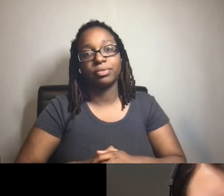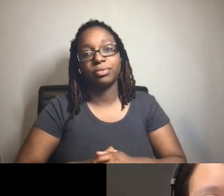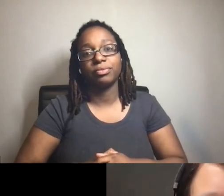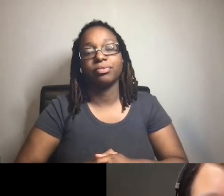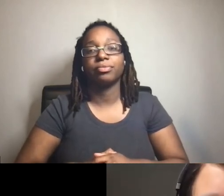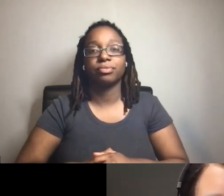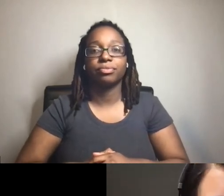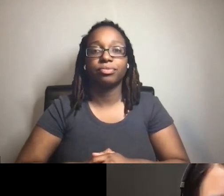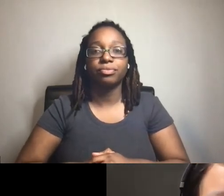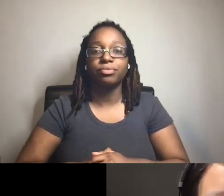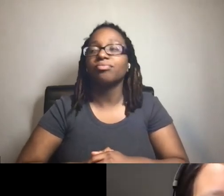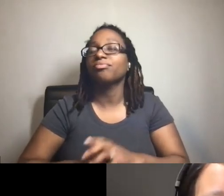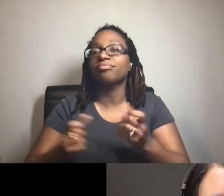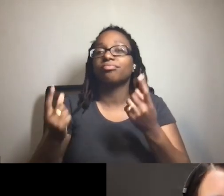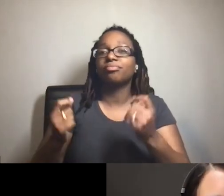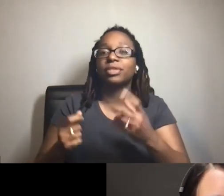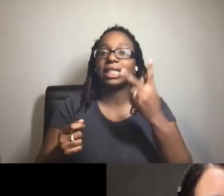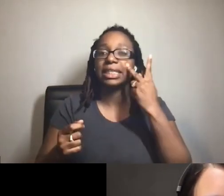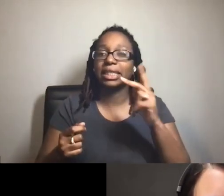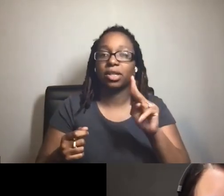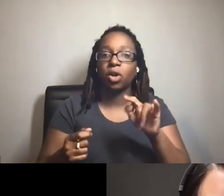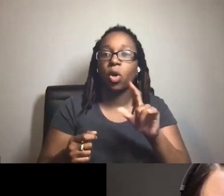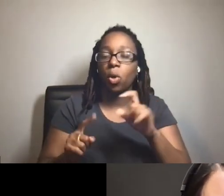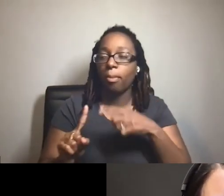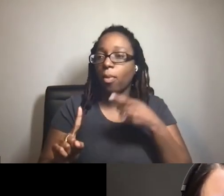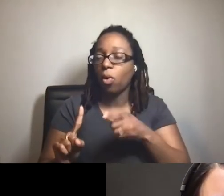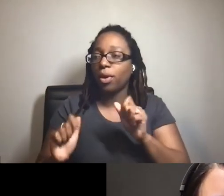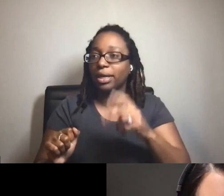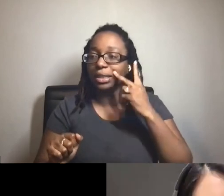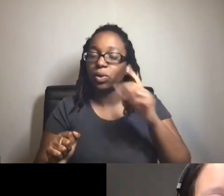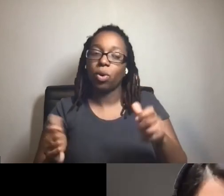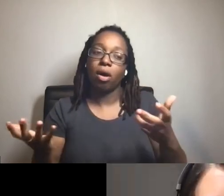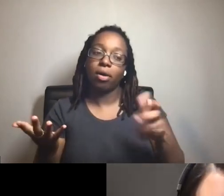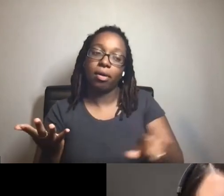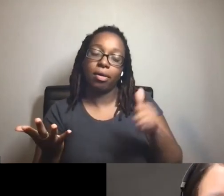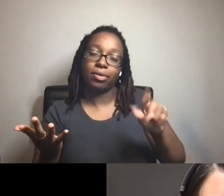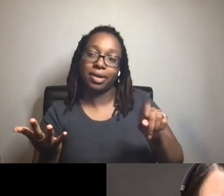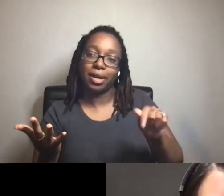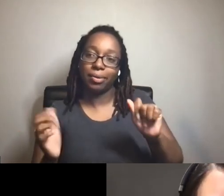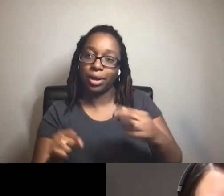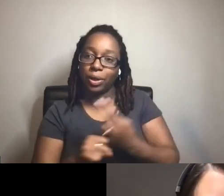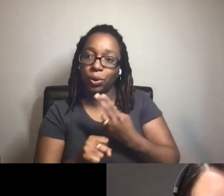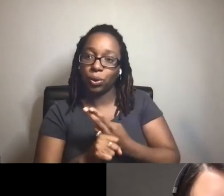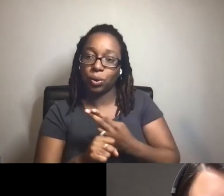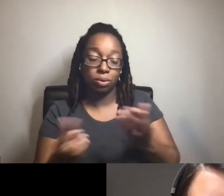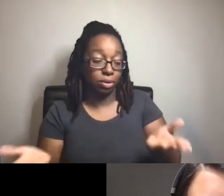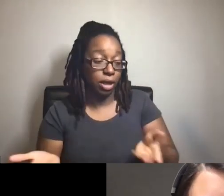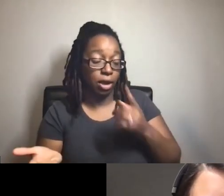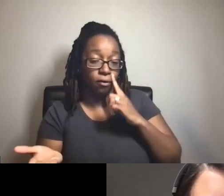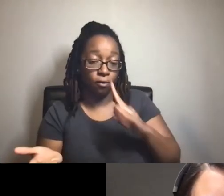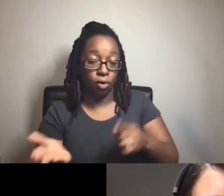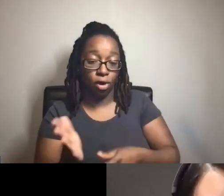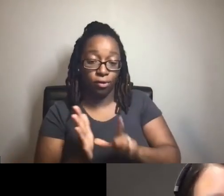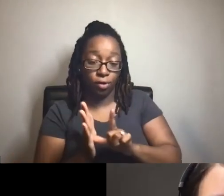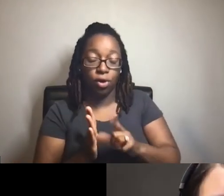As to Nicole's point, we can also see what other kinds of data that we can use, because here with review imagery, we're using